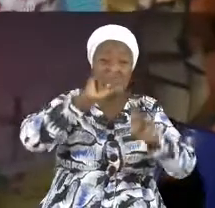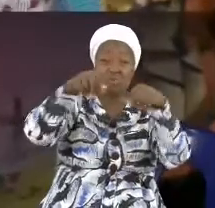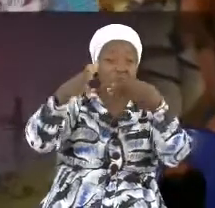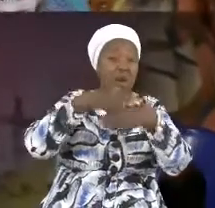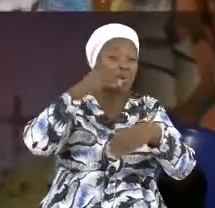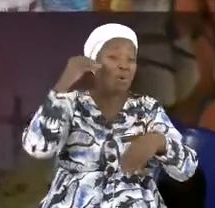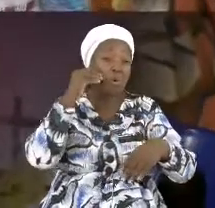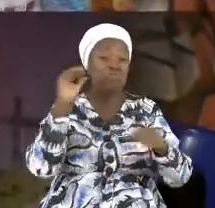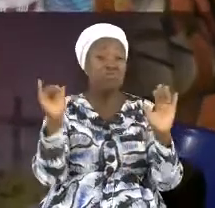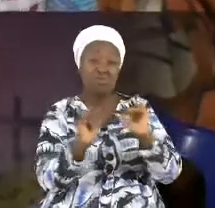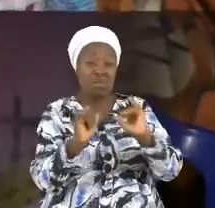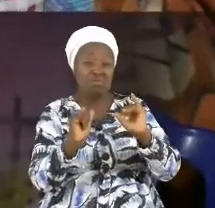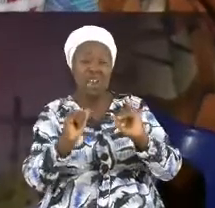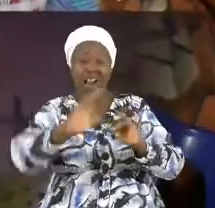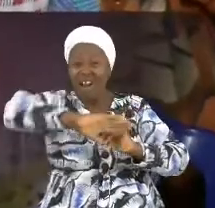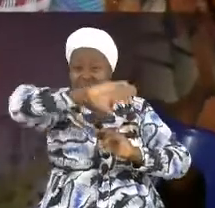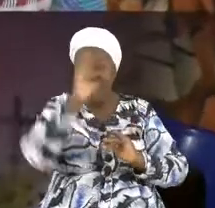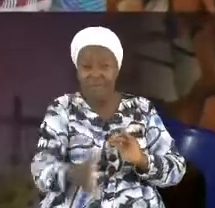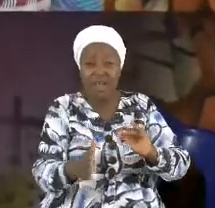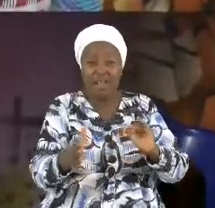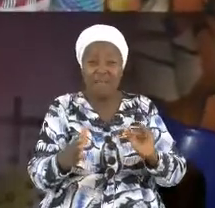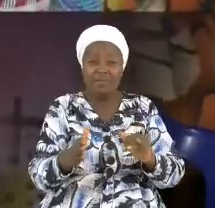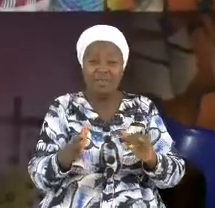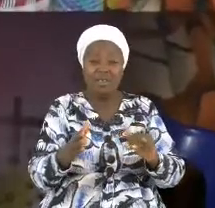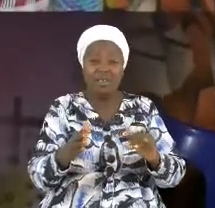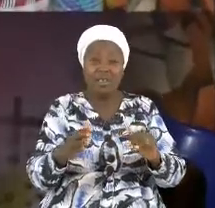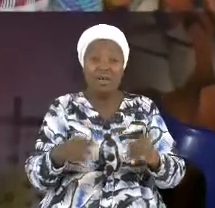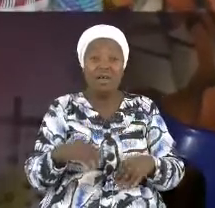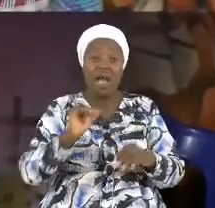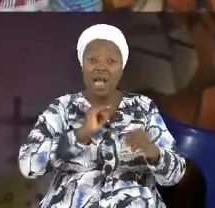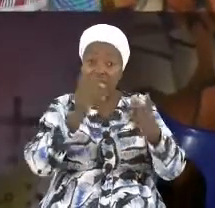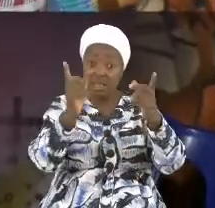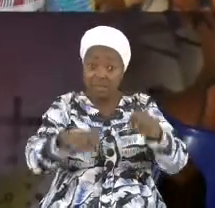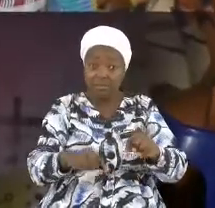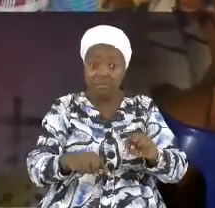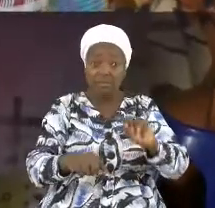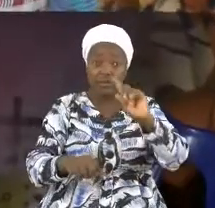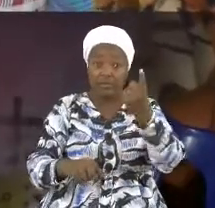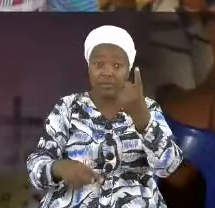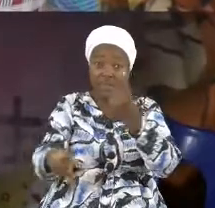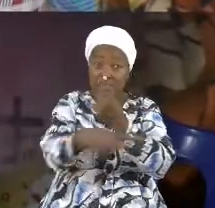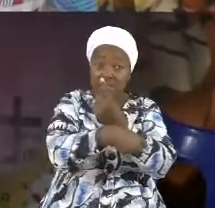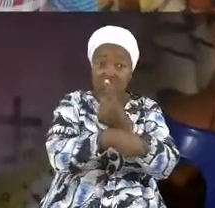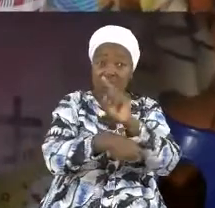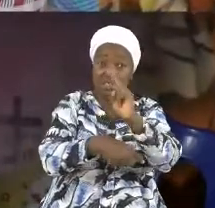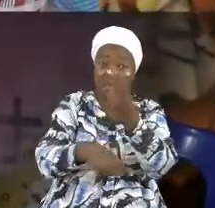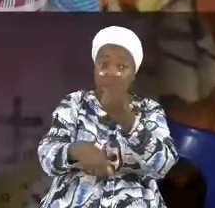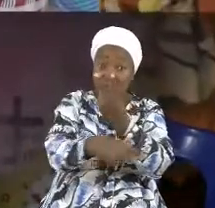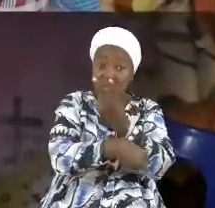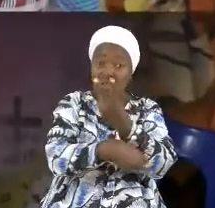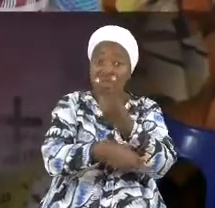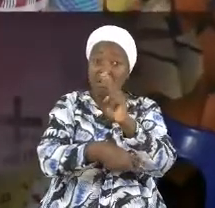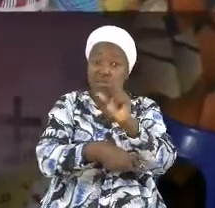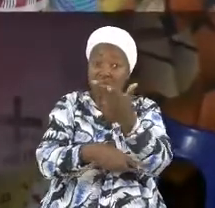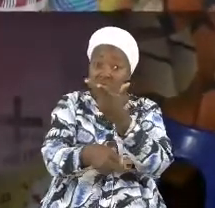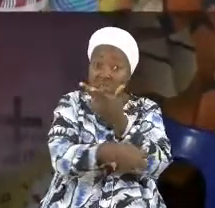At my right hand side, counselors, if you are finished, can you wave your hand?